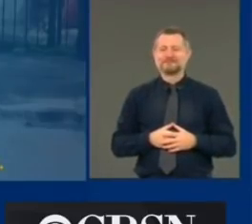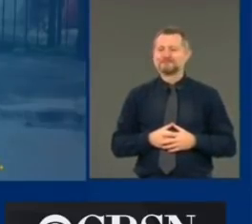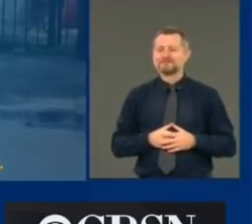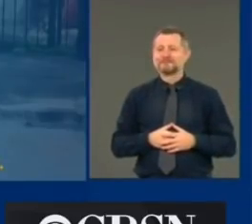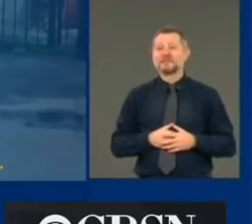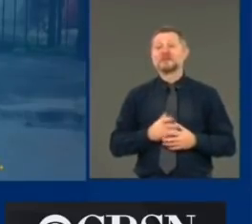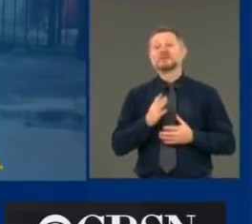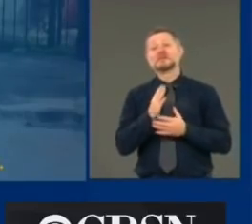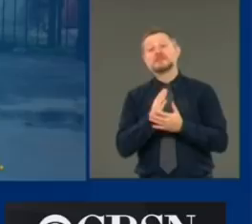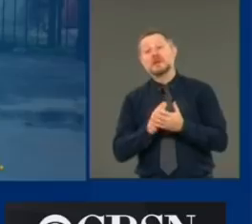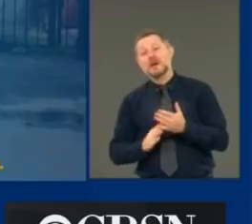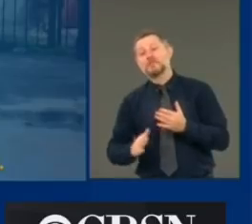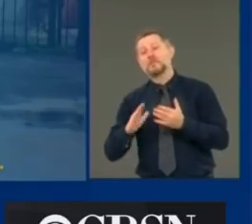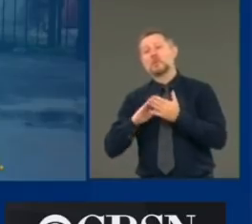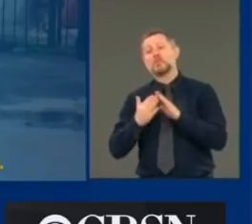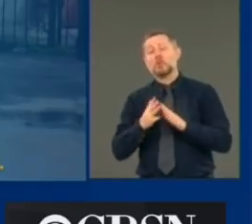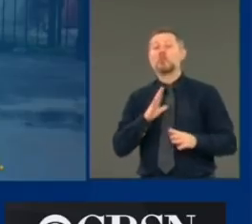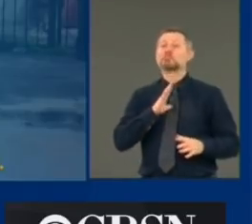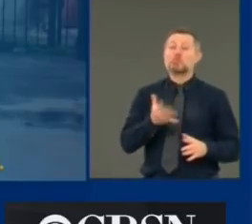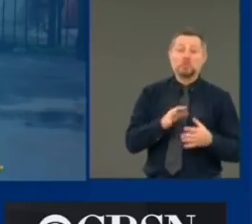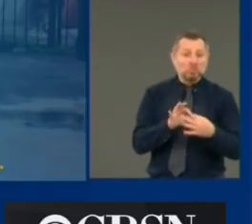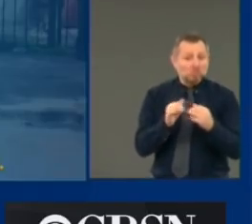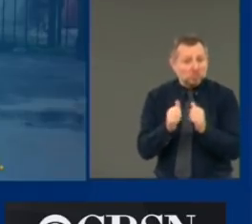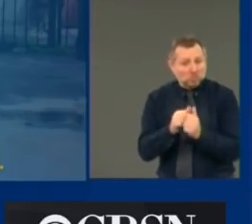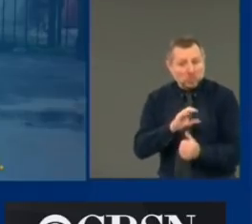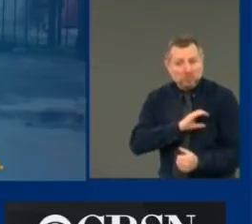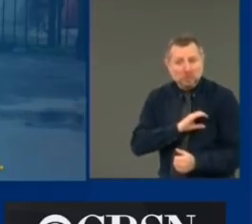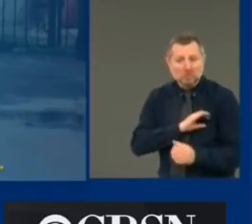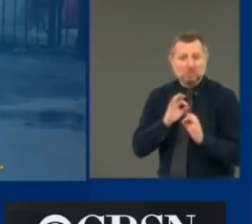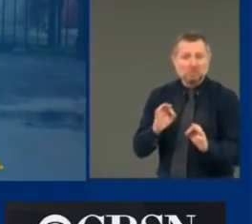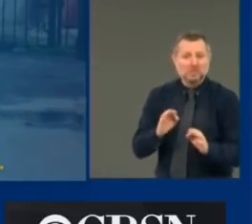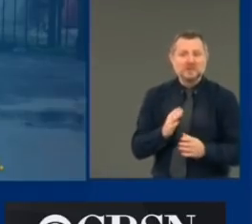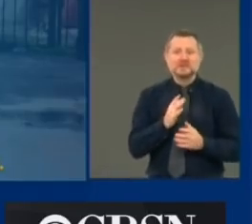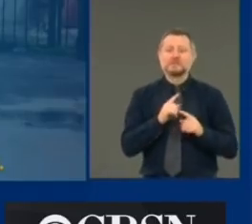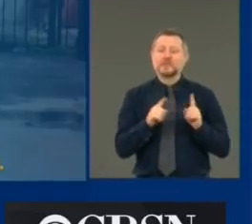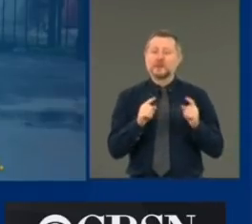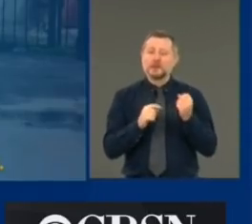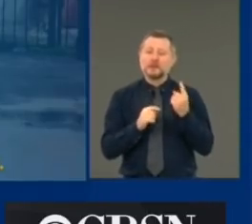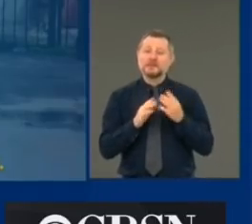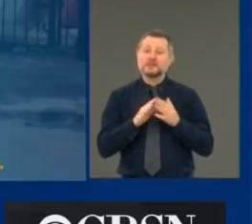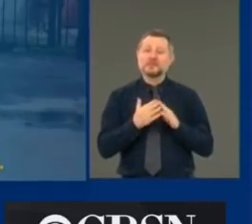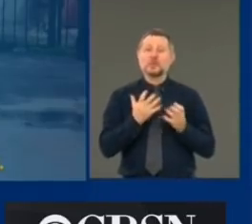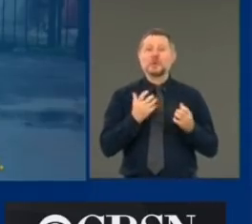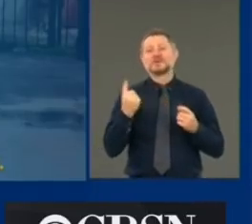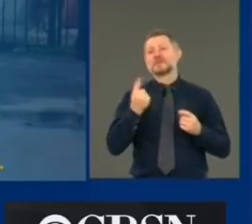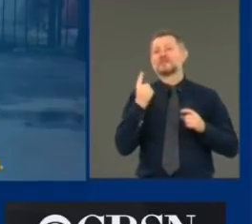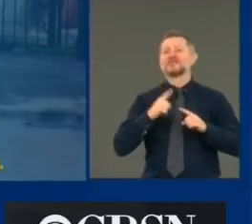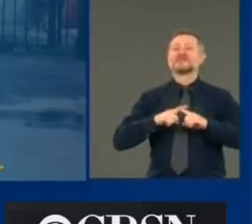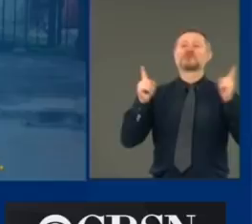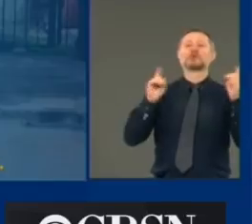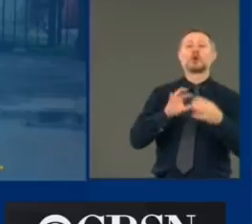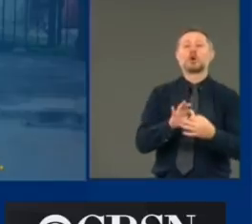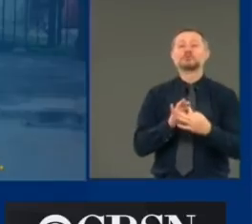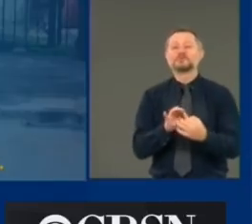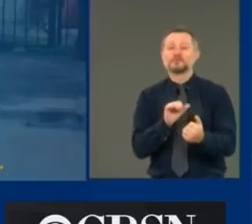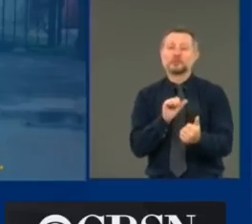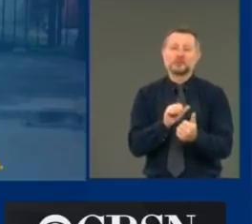Some communities, it's fine. But in the communities that want a different relationship, design